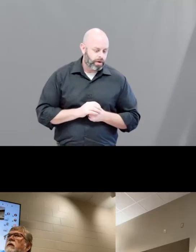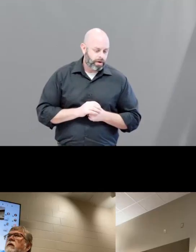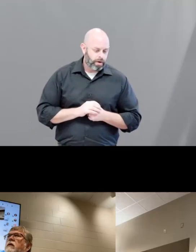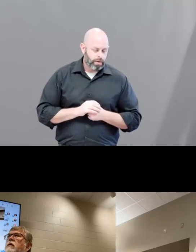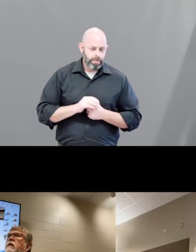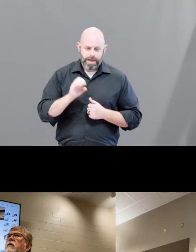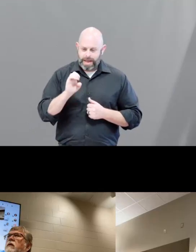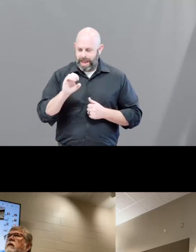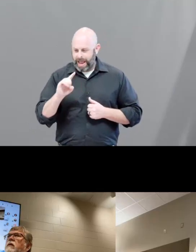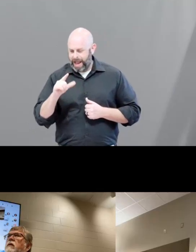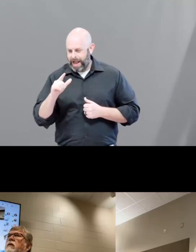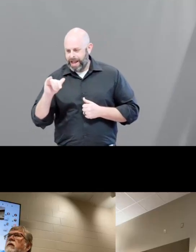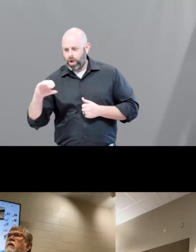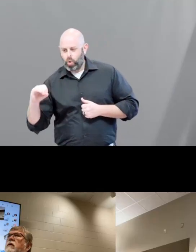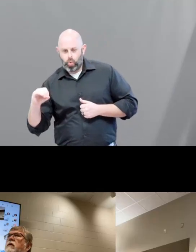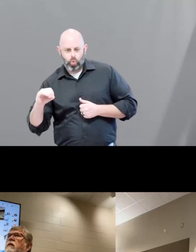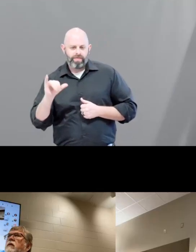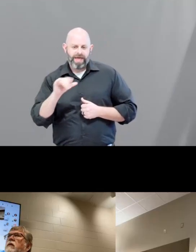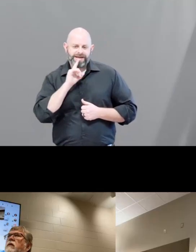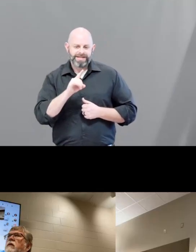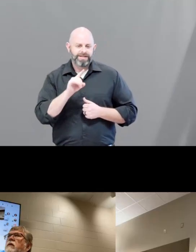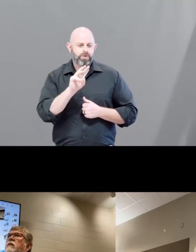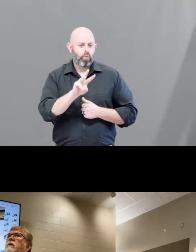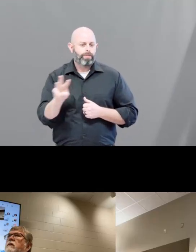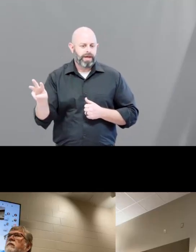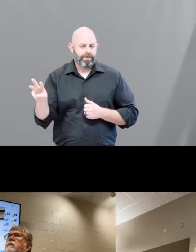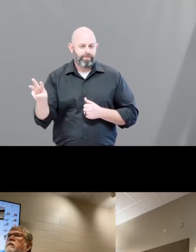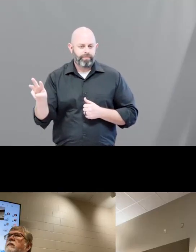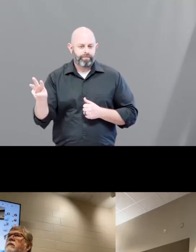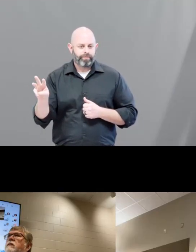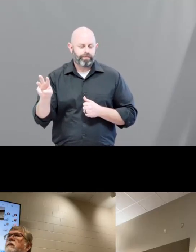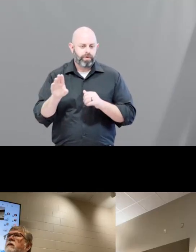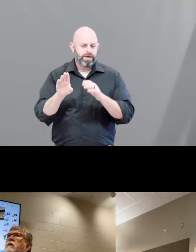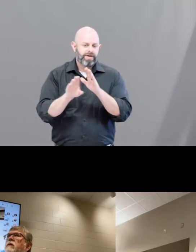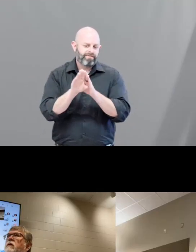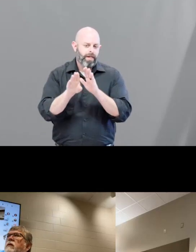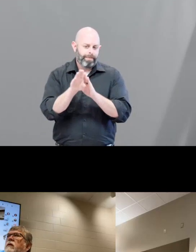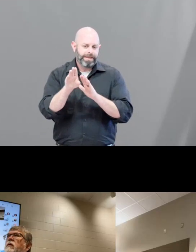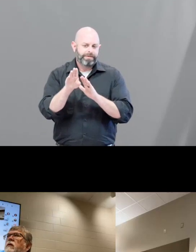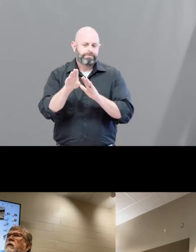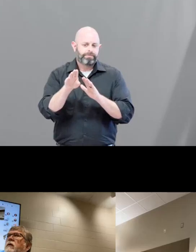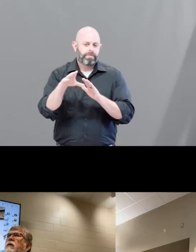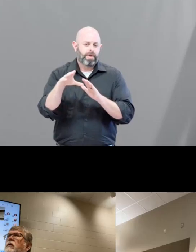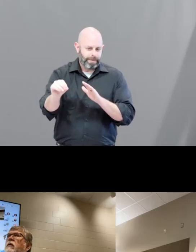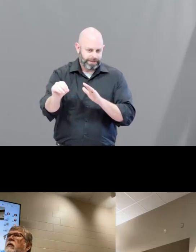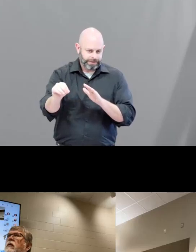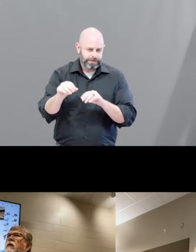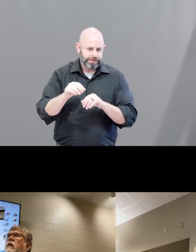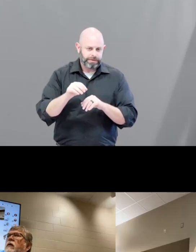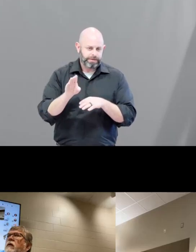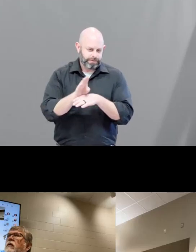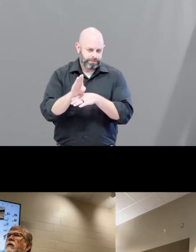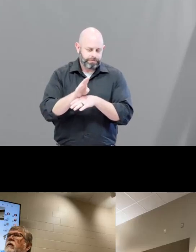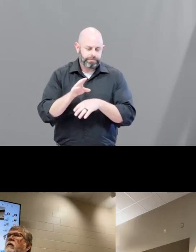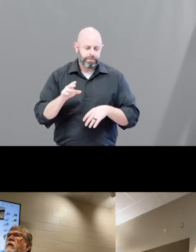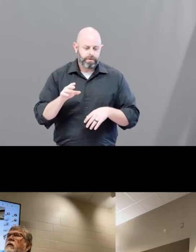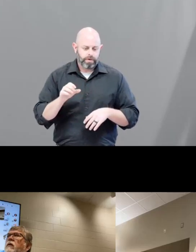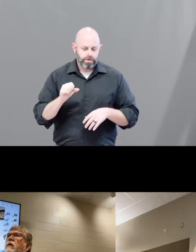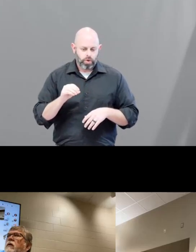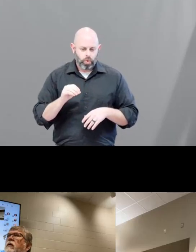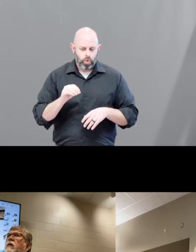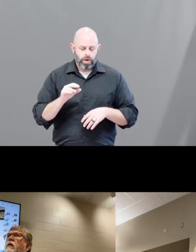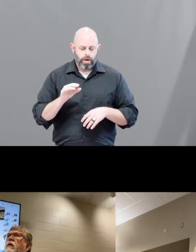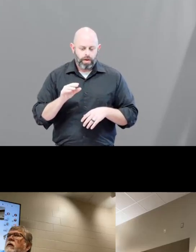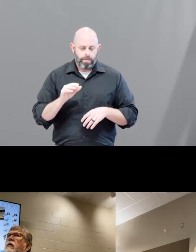And this is a website developing company. And so the